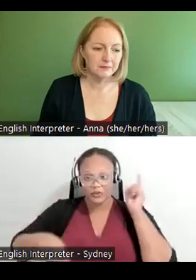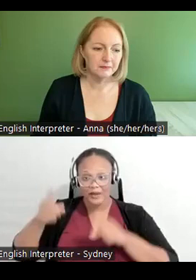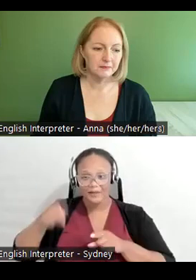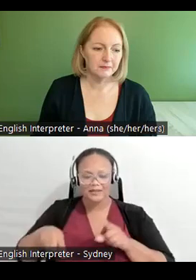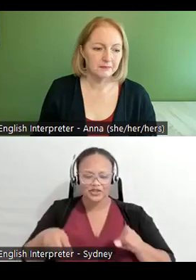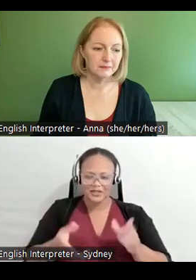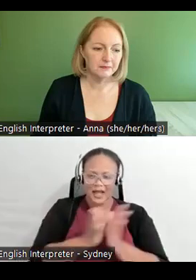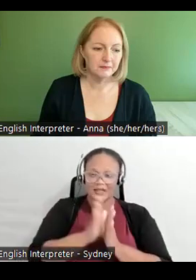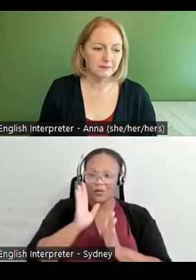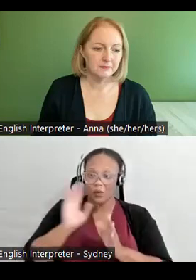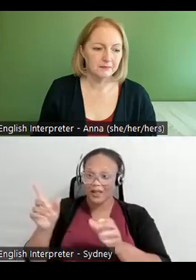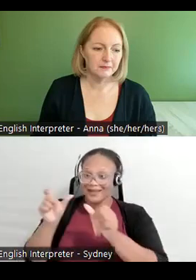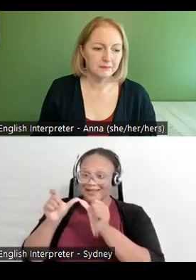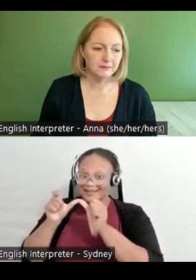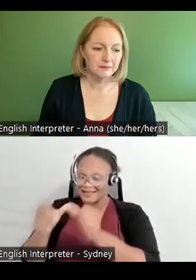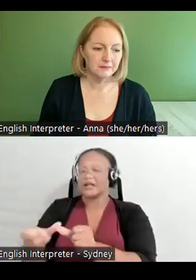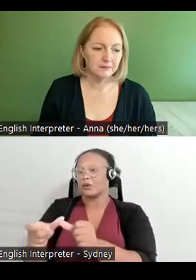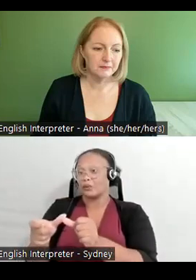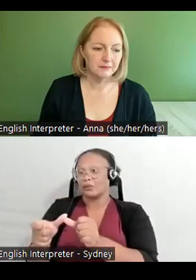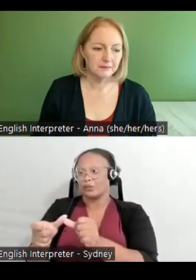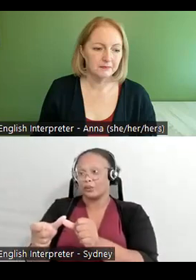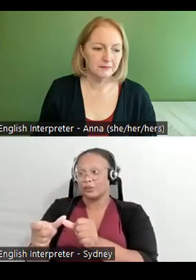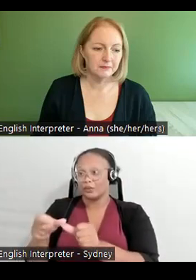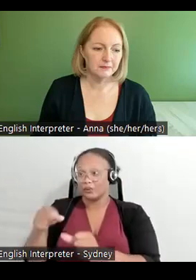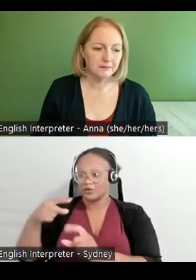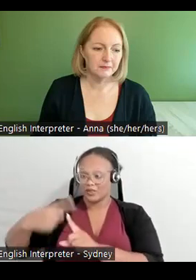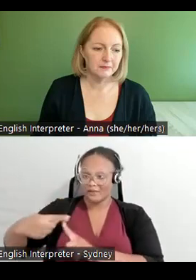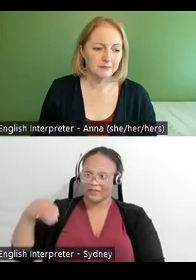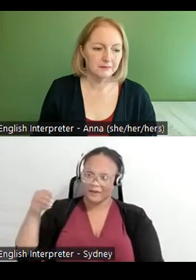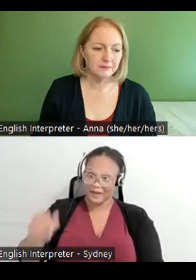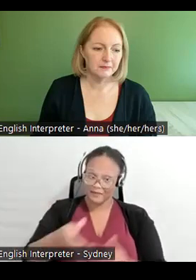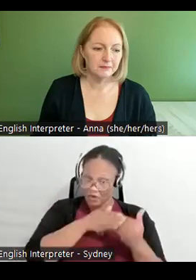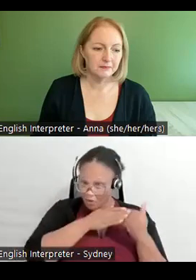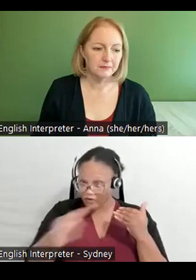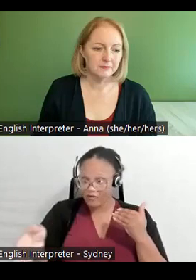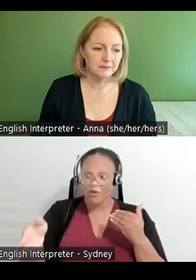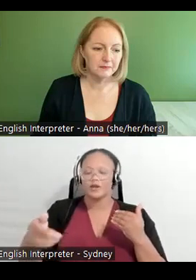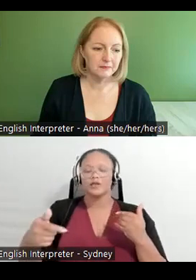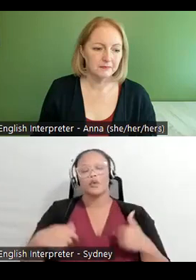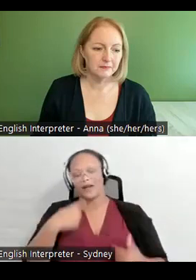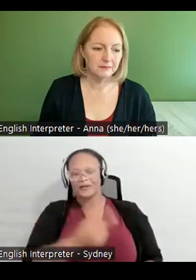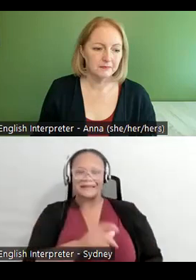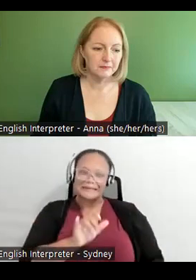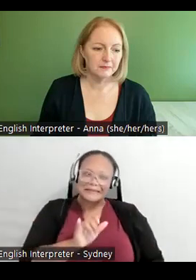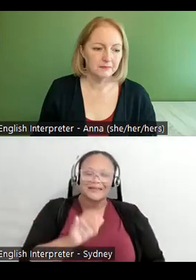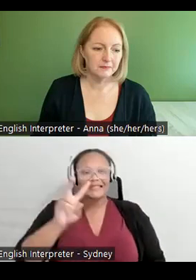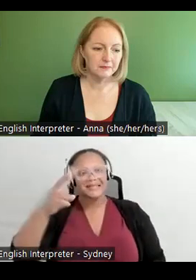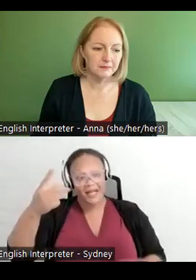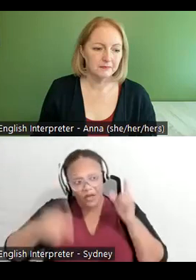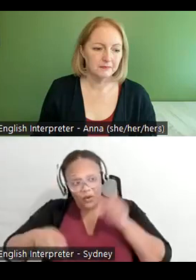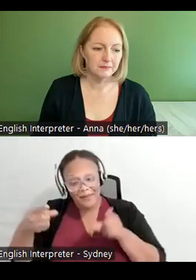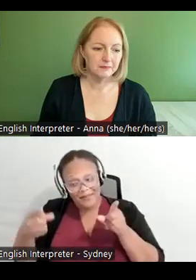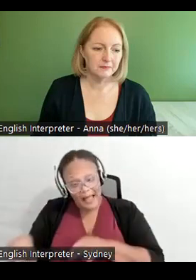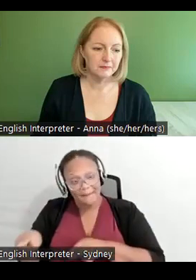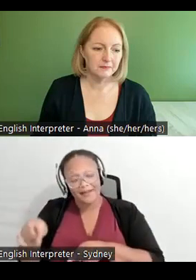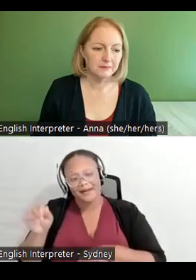a continuation of that moving forward. And so I had said that there was a second agreement, but I know that I'm encouraging her to talk to the